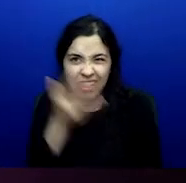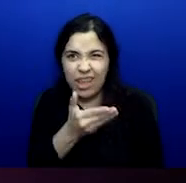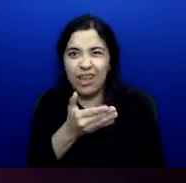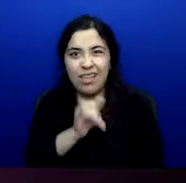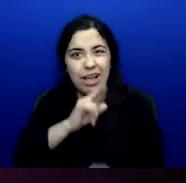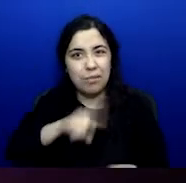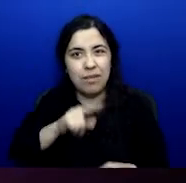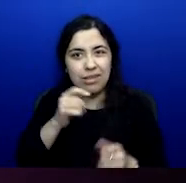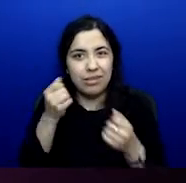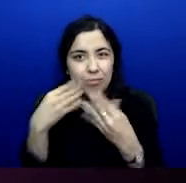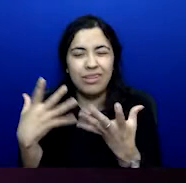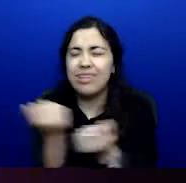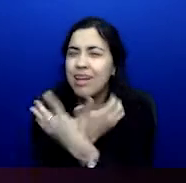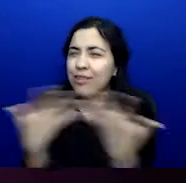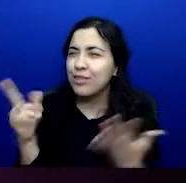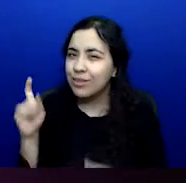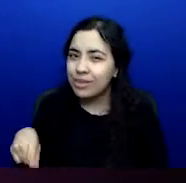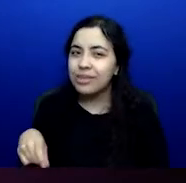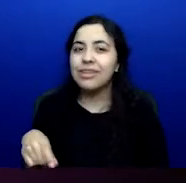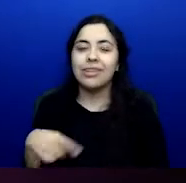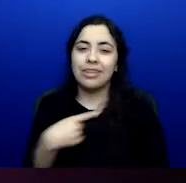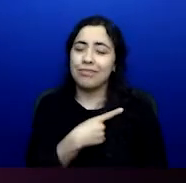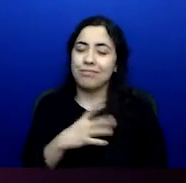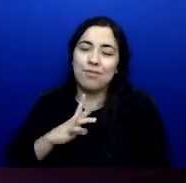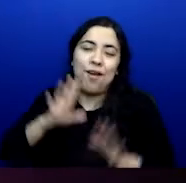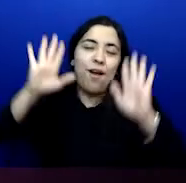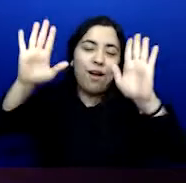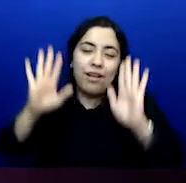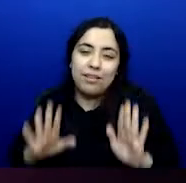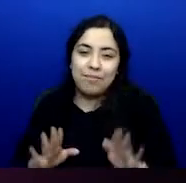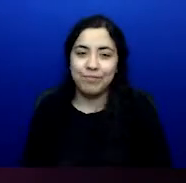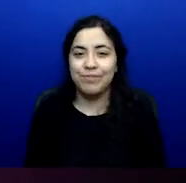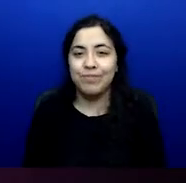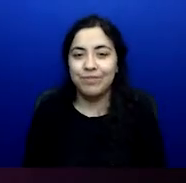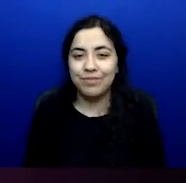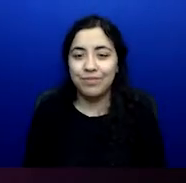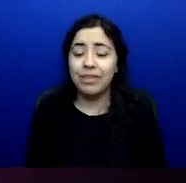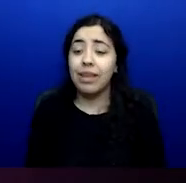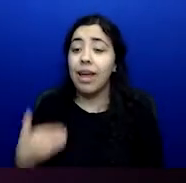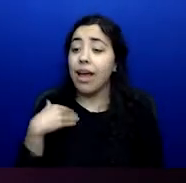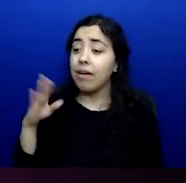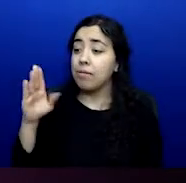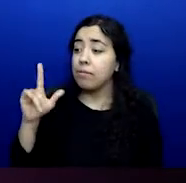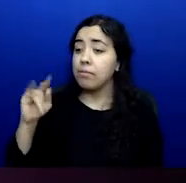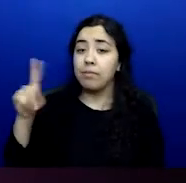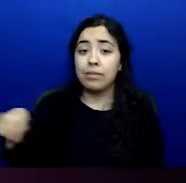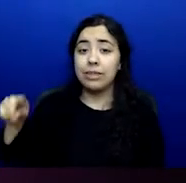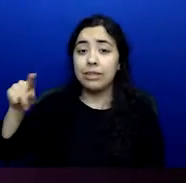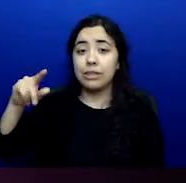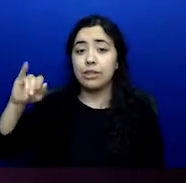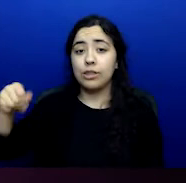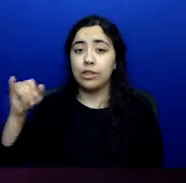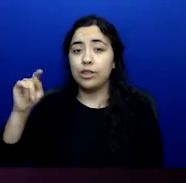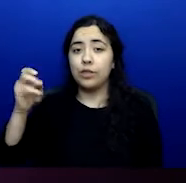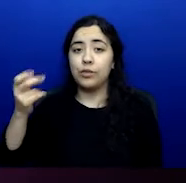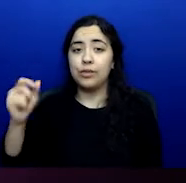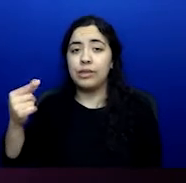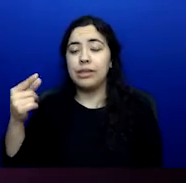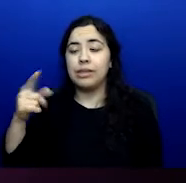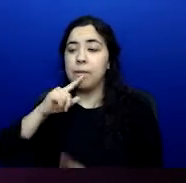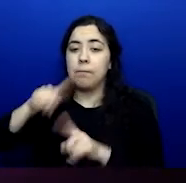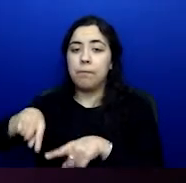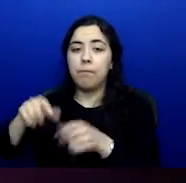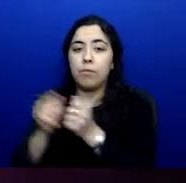gives you everything that you need, and it's pretty awesome. We have the Blitz generate command, which scaffolds